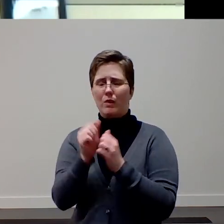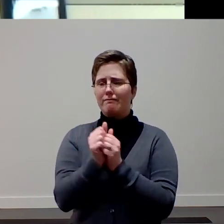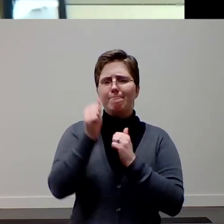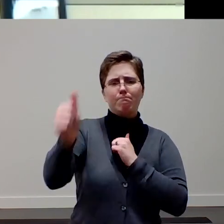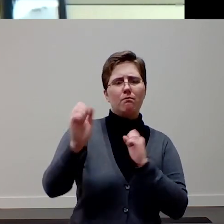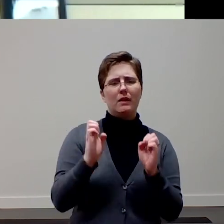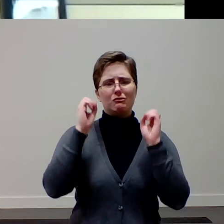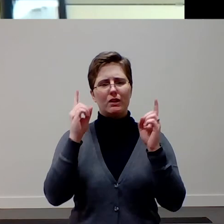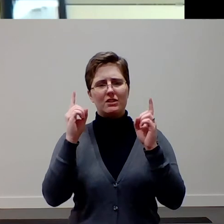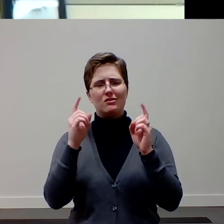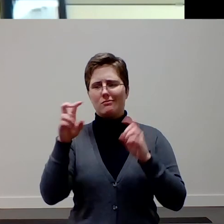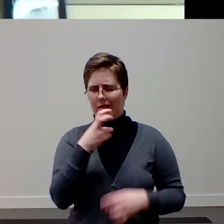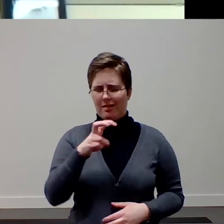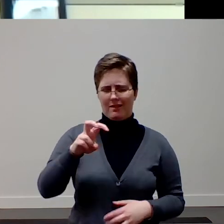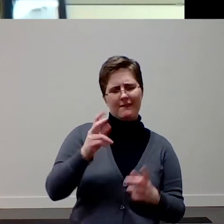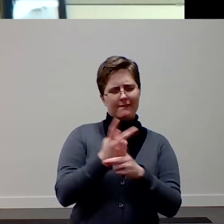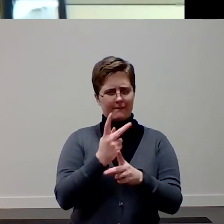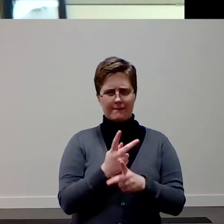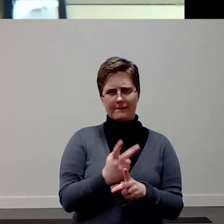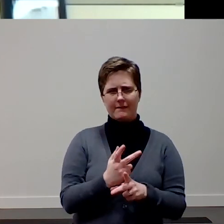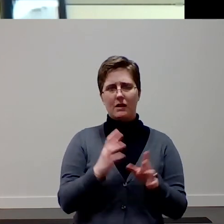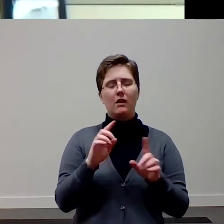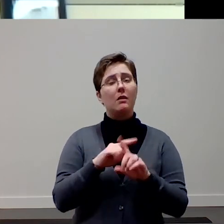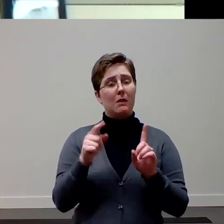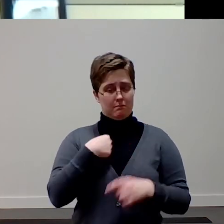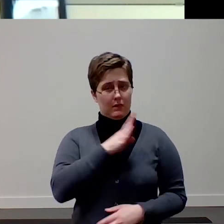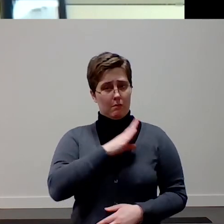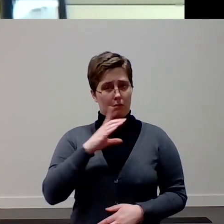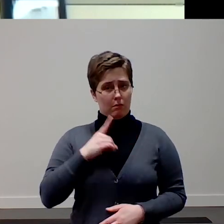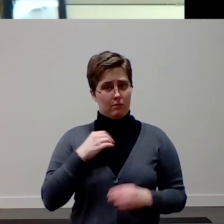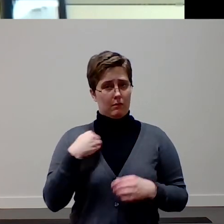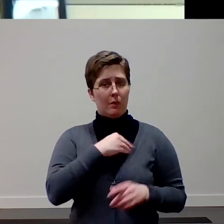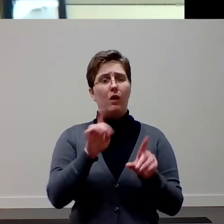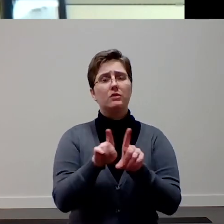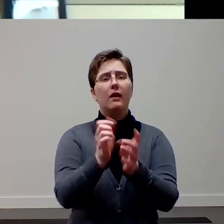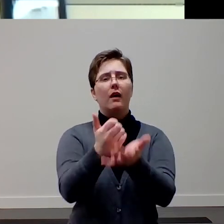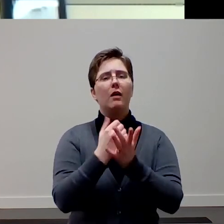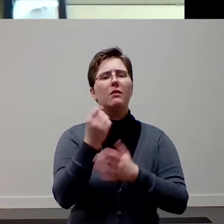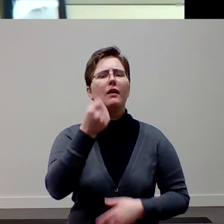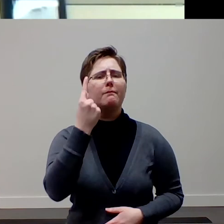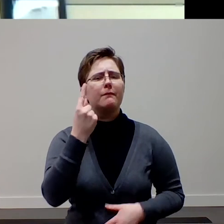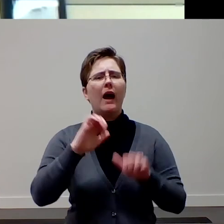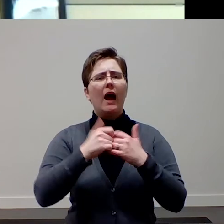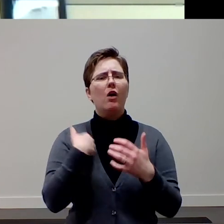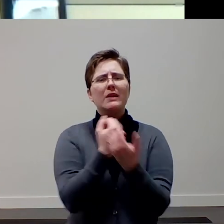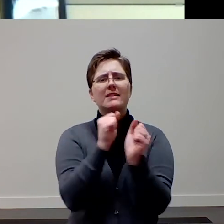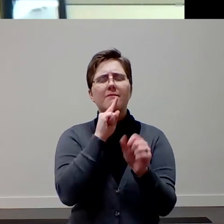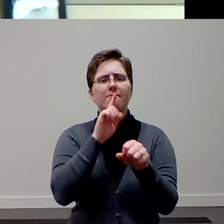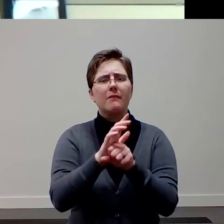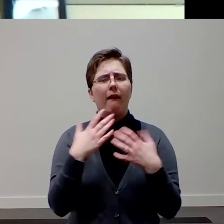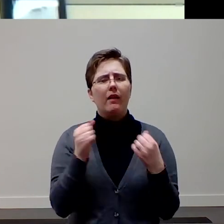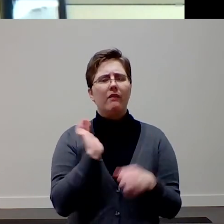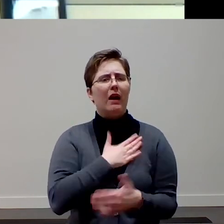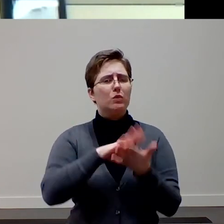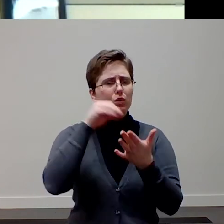quick. And I know that they want to get Cut Patterson done before the end of the calendar year, but then we'll see what happens with the